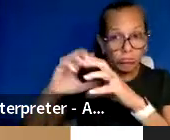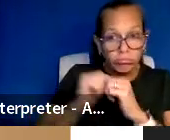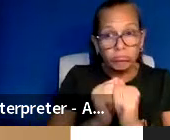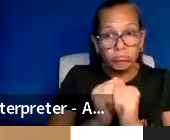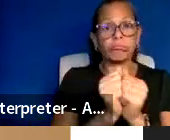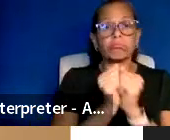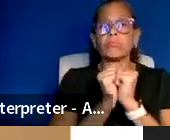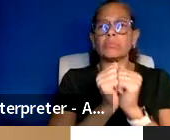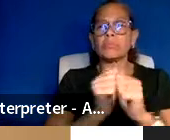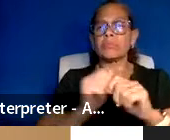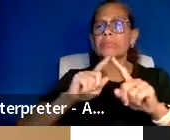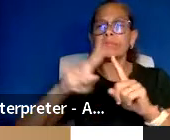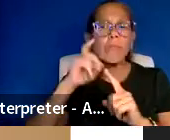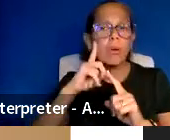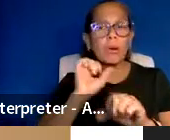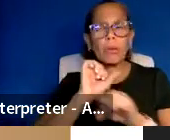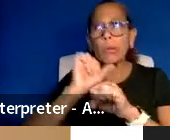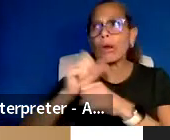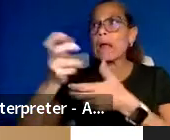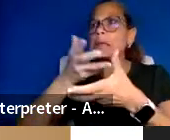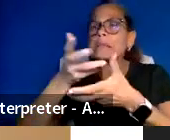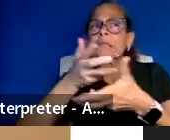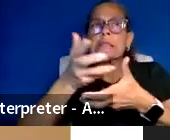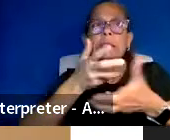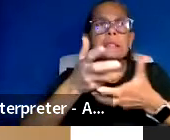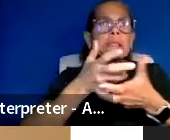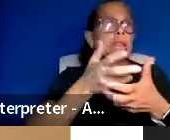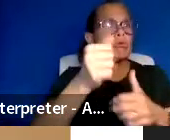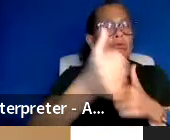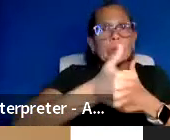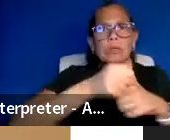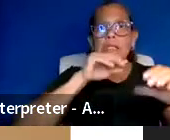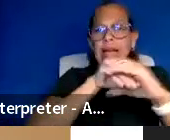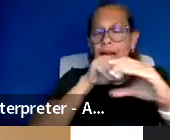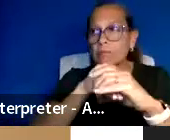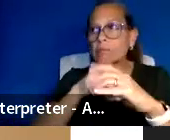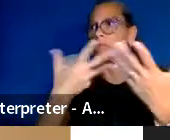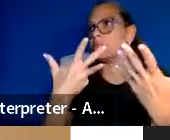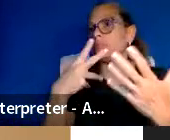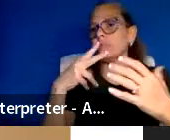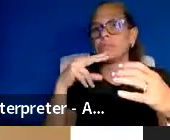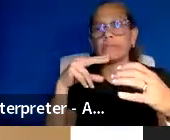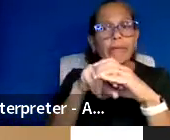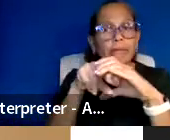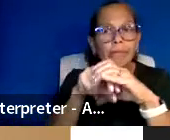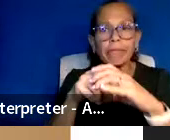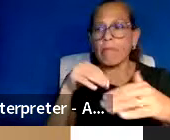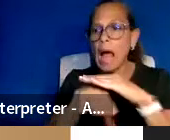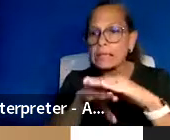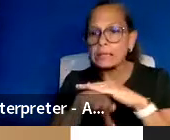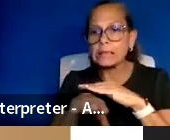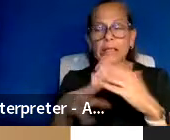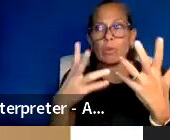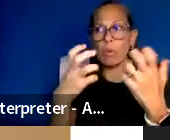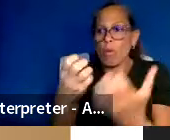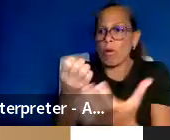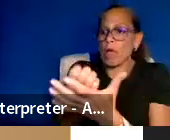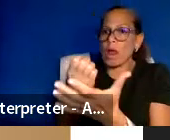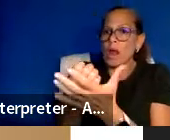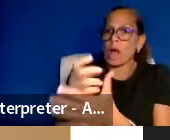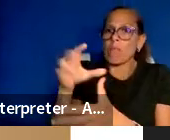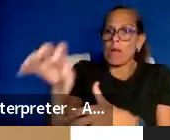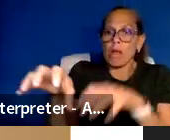all levels of government, investing in transportation, access, and creating these economic hubs that are